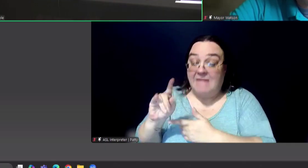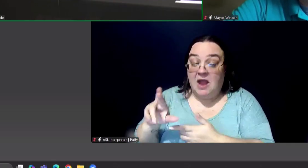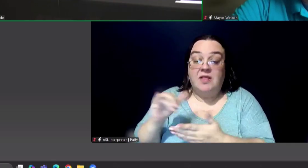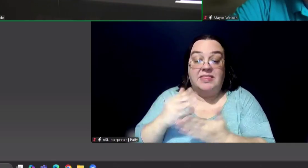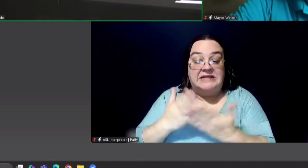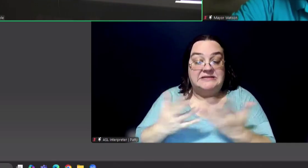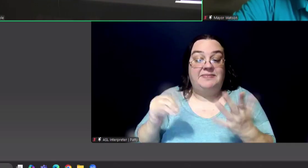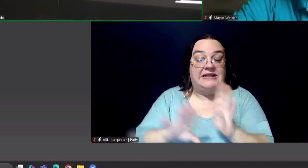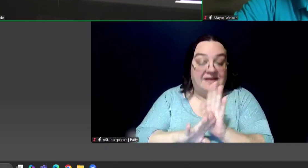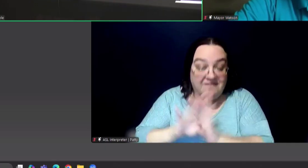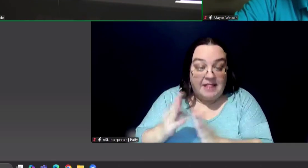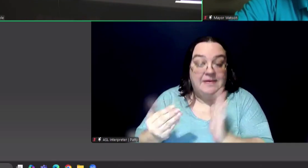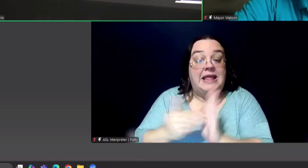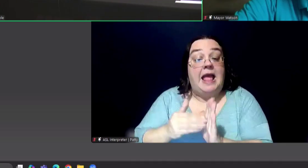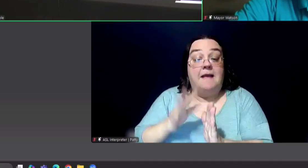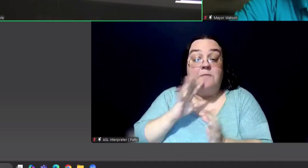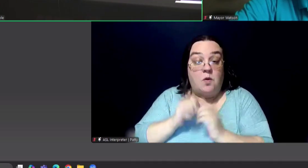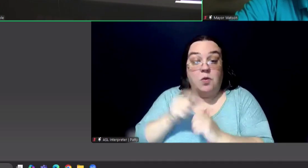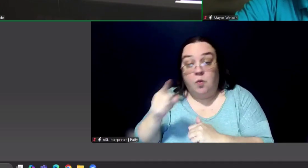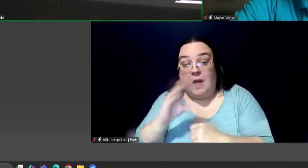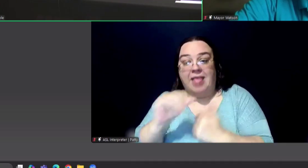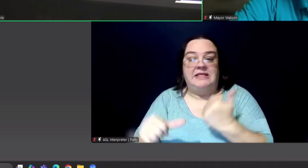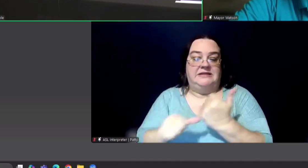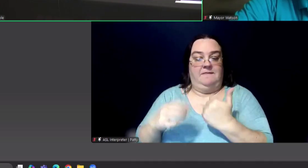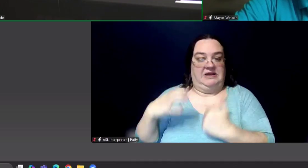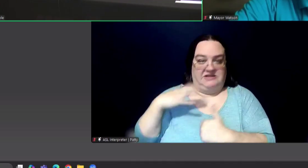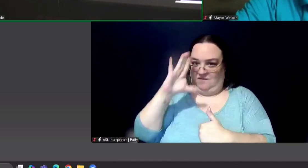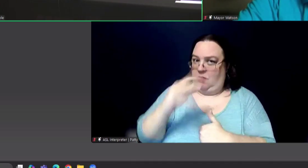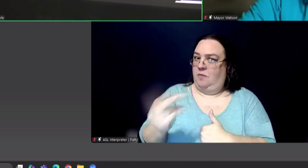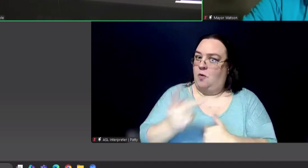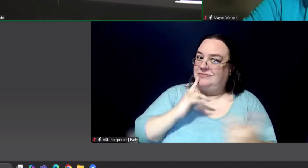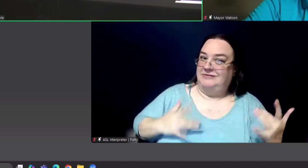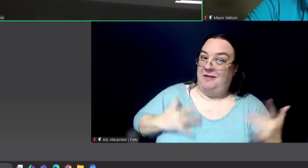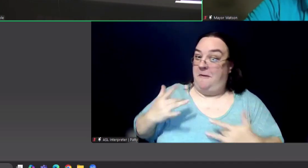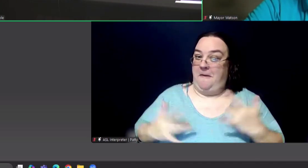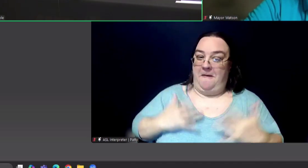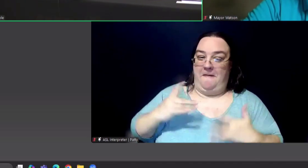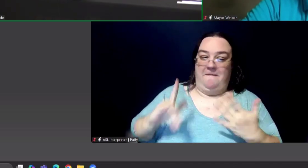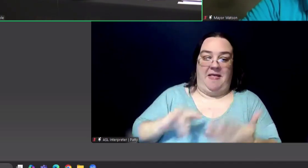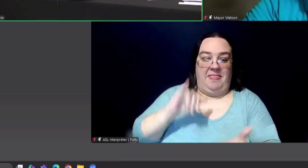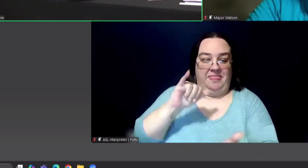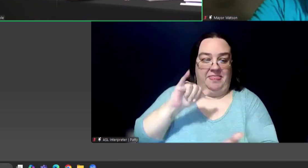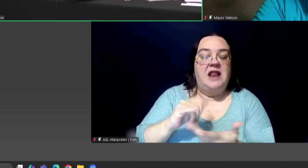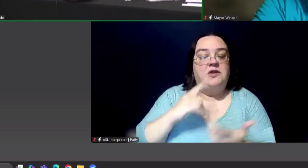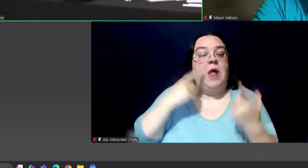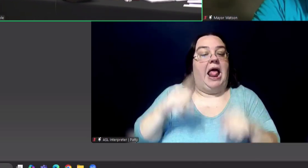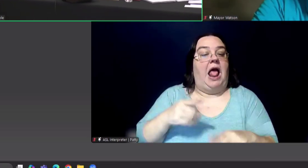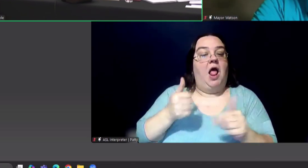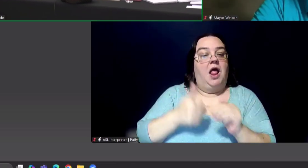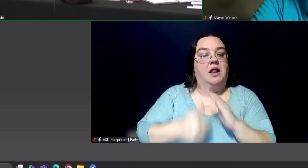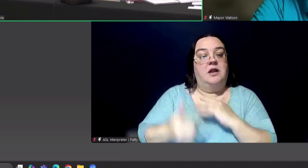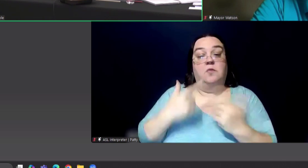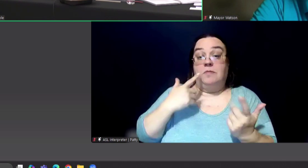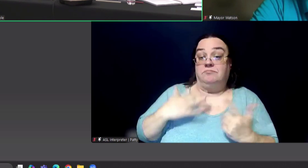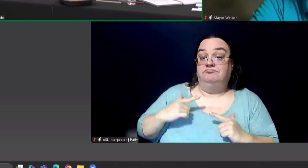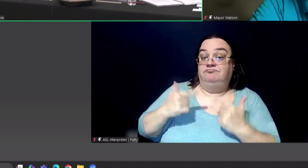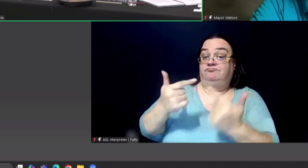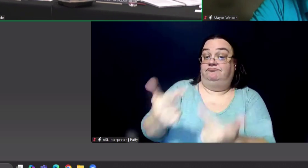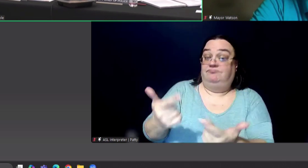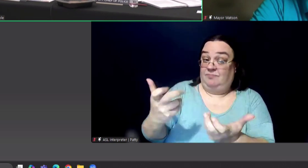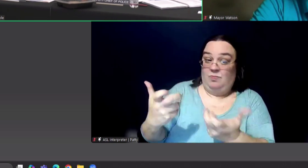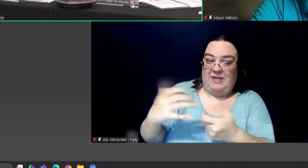you and the Deputy Chief. I know you're excited about it, and this will occur under your leadership. So I'd like to hand it off to you to fill in any of the gaps